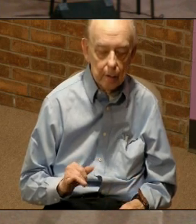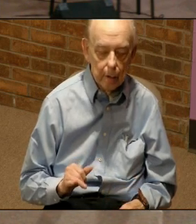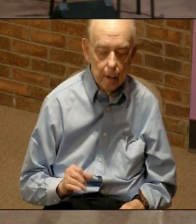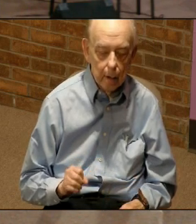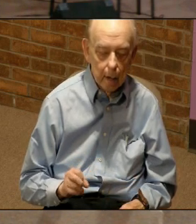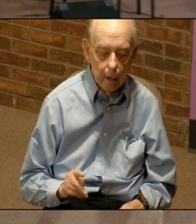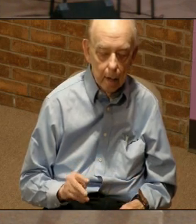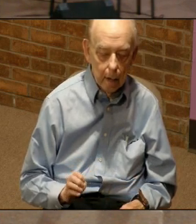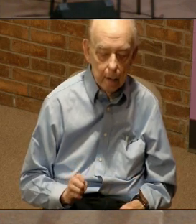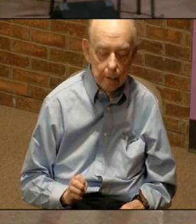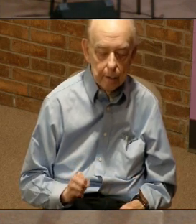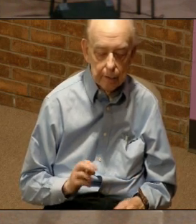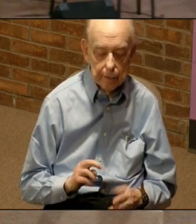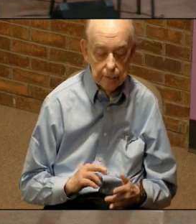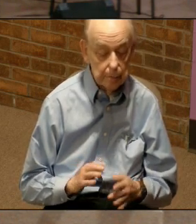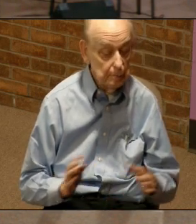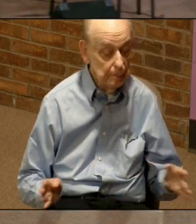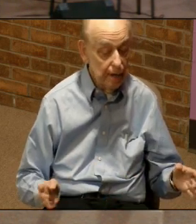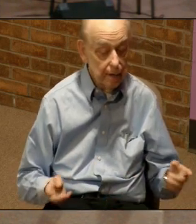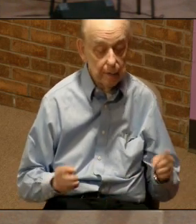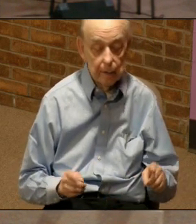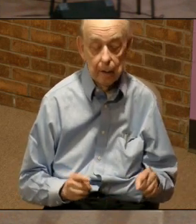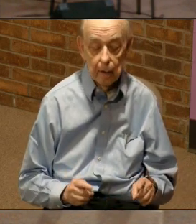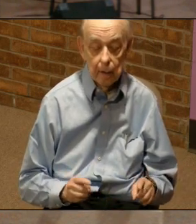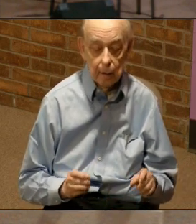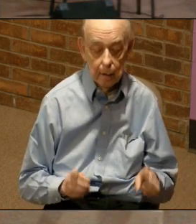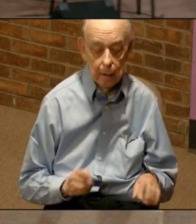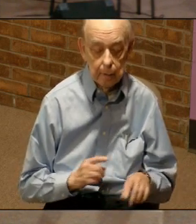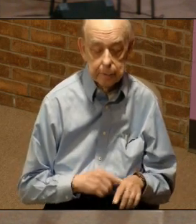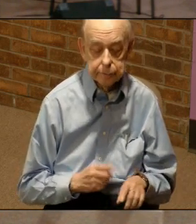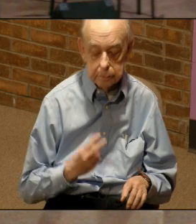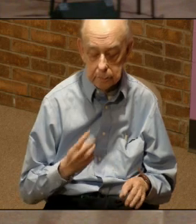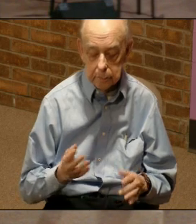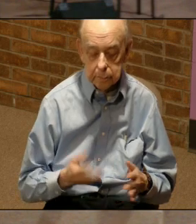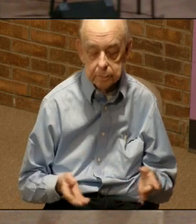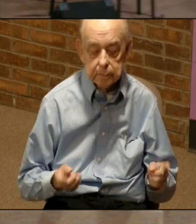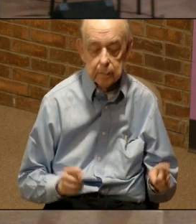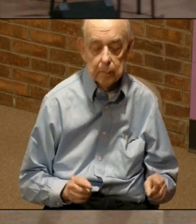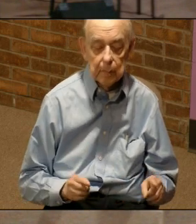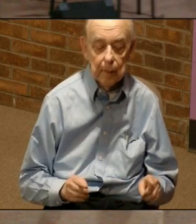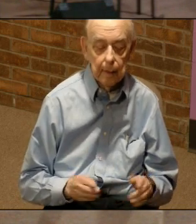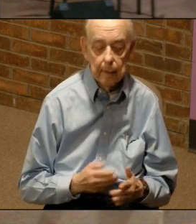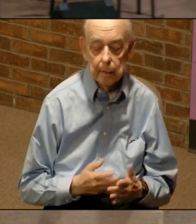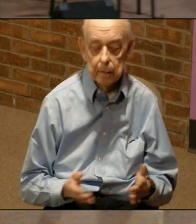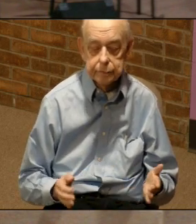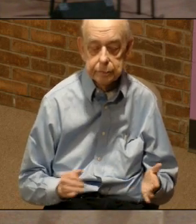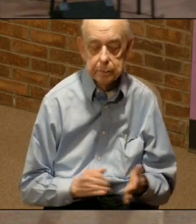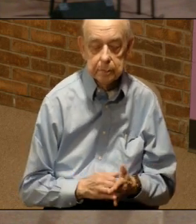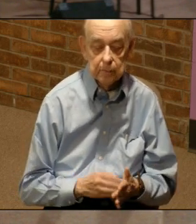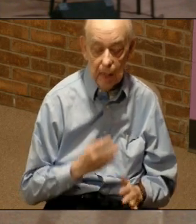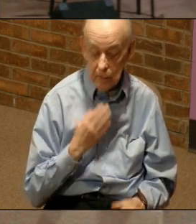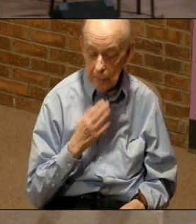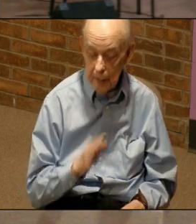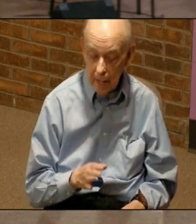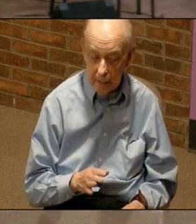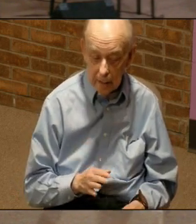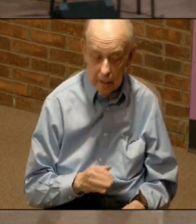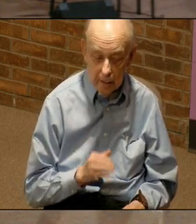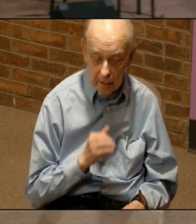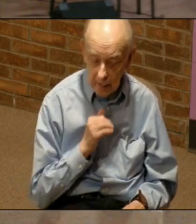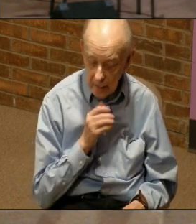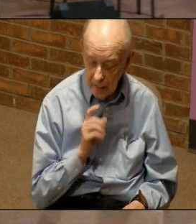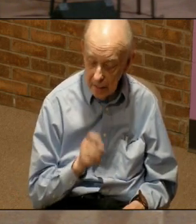big event. A lot of times they look at a big event, apocalypse, as something that is bad, and